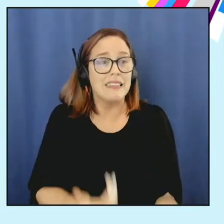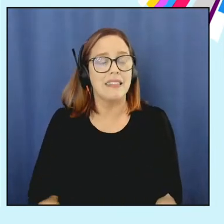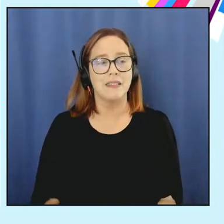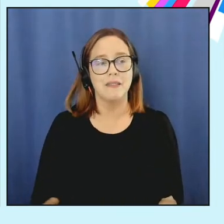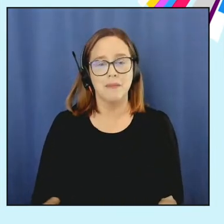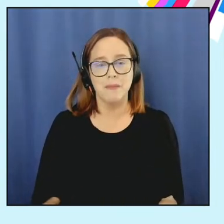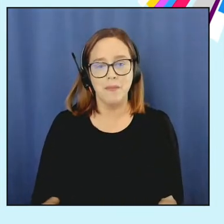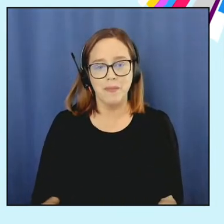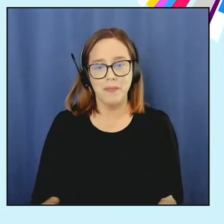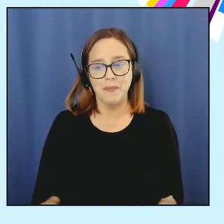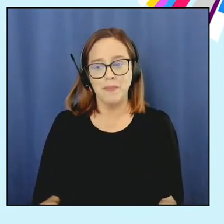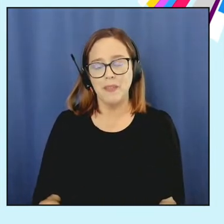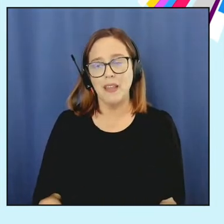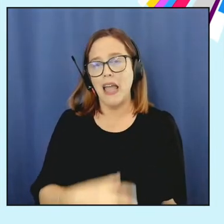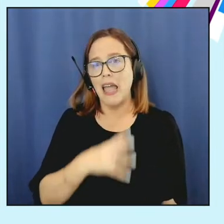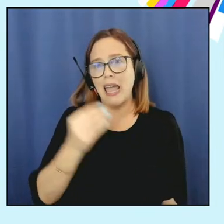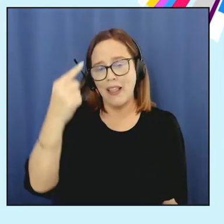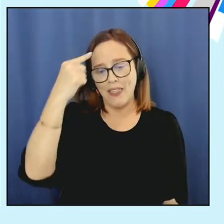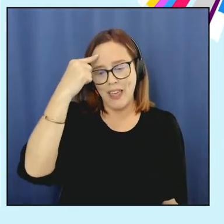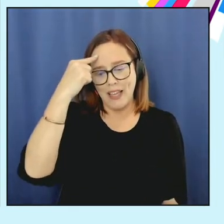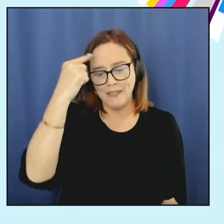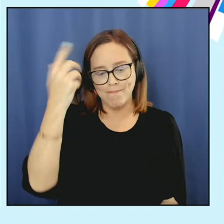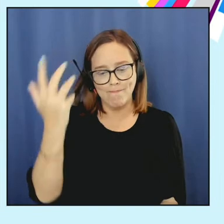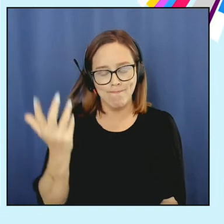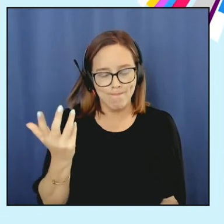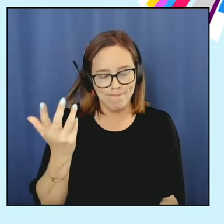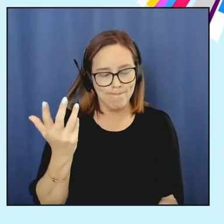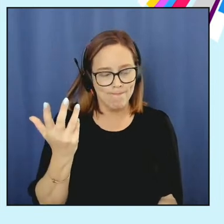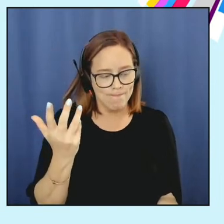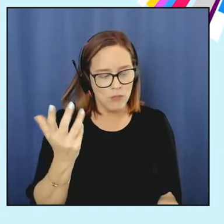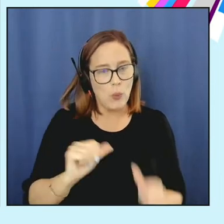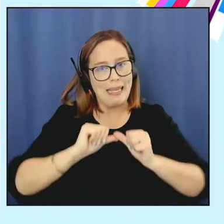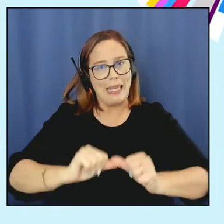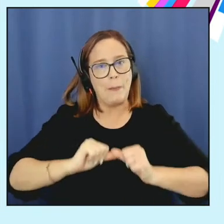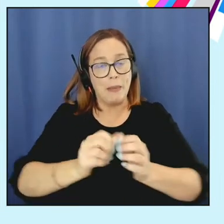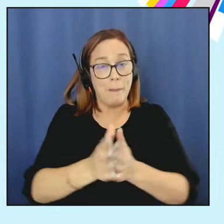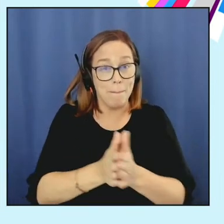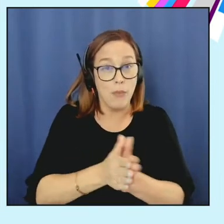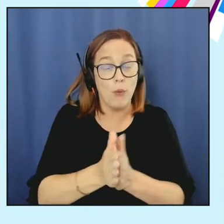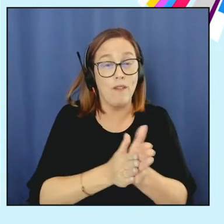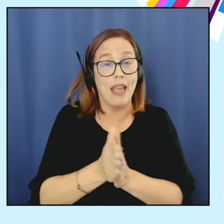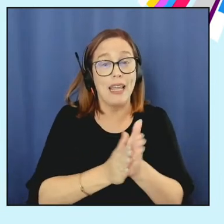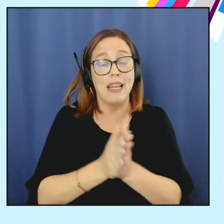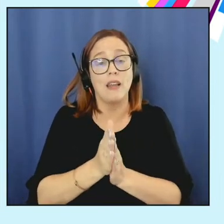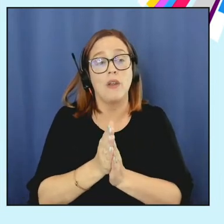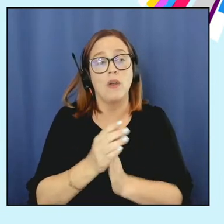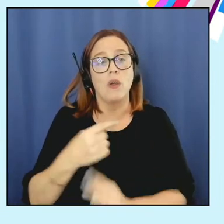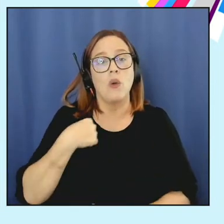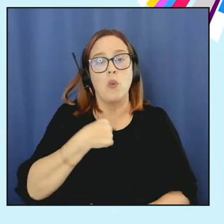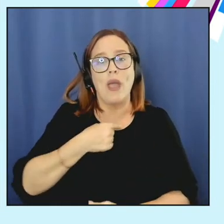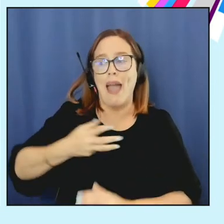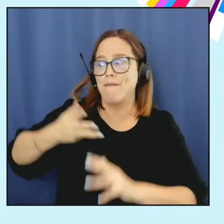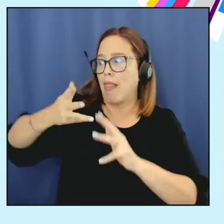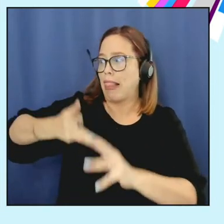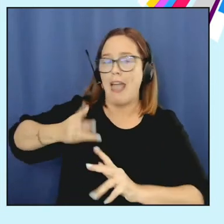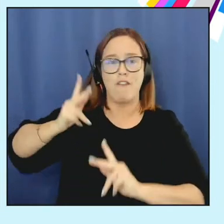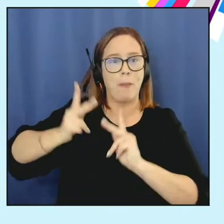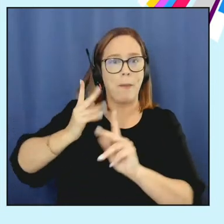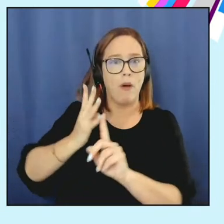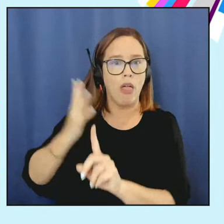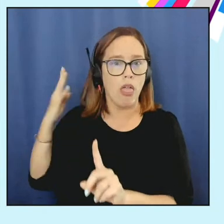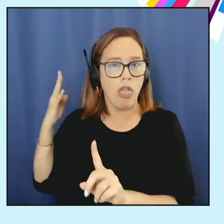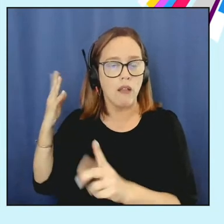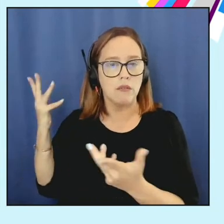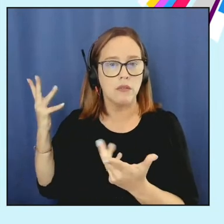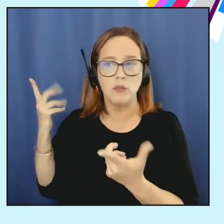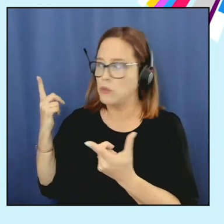And I think what keeps me motivated as well, that is that we have left people behind. And we say, and I say we